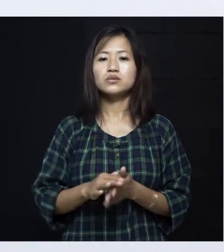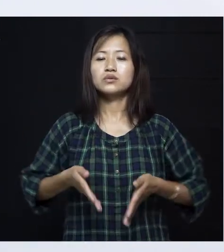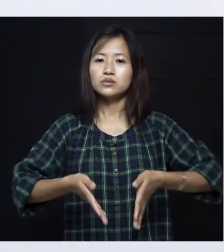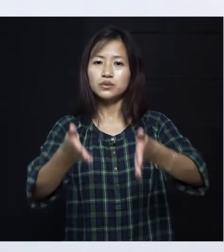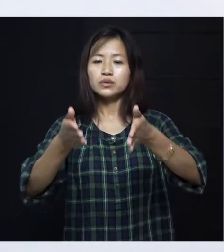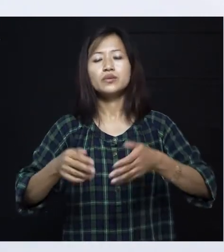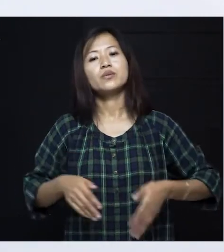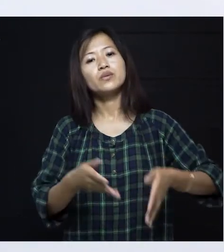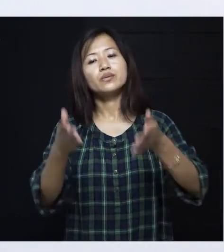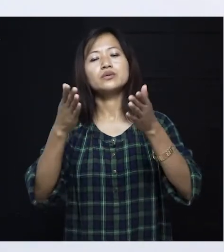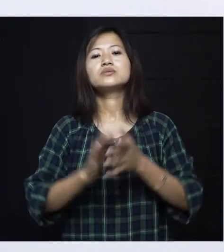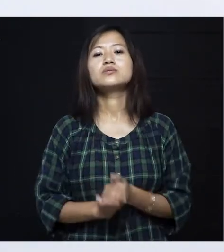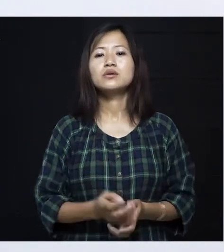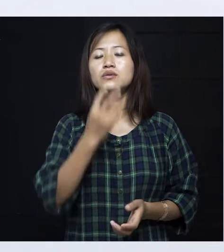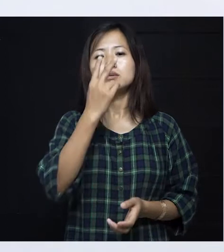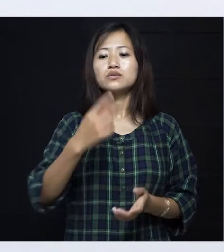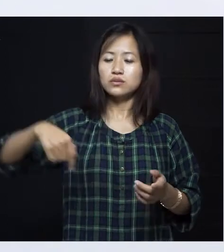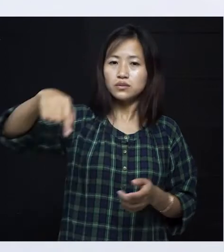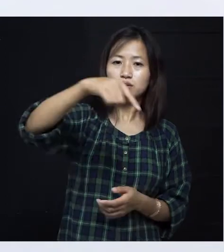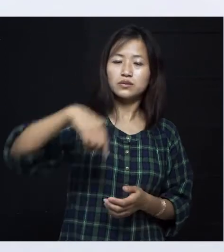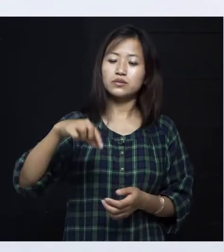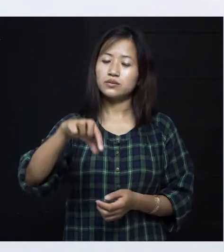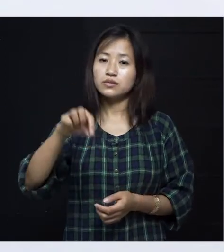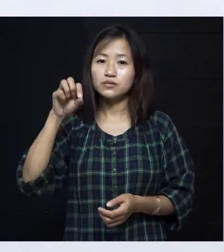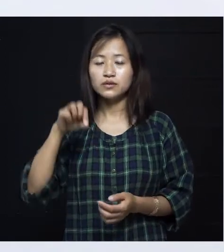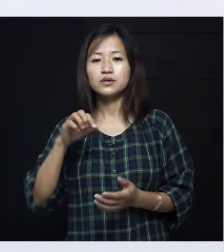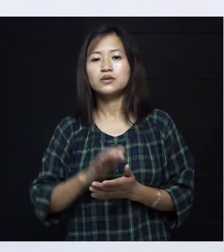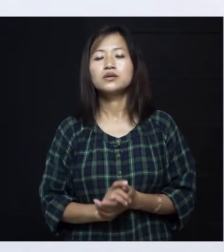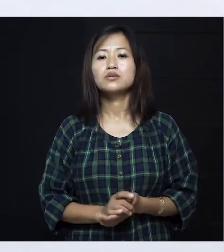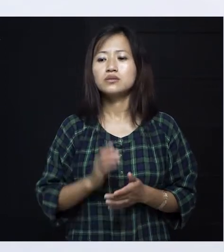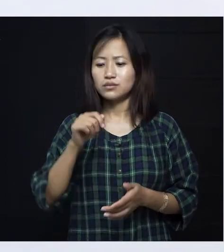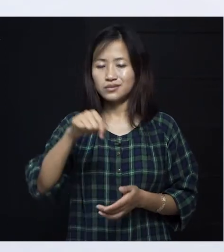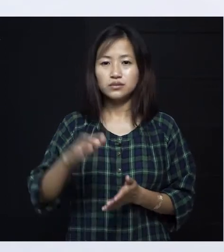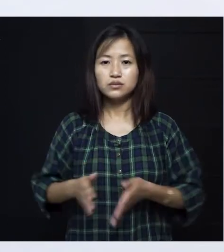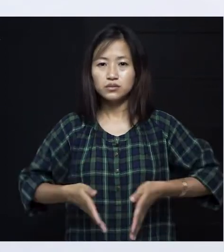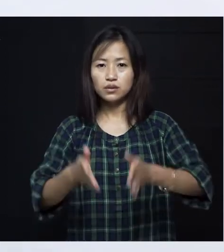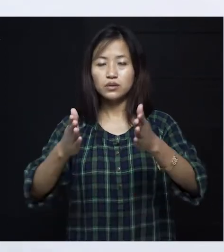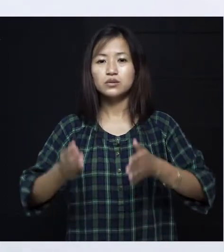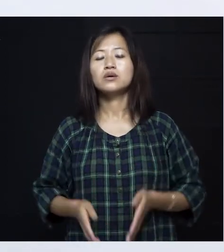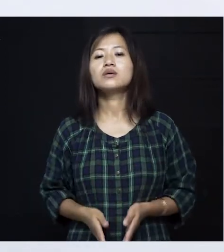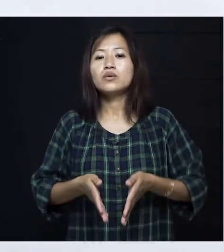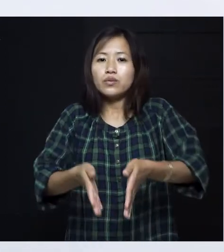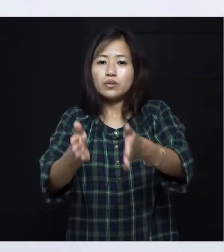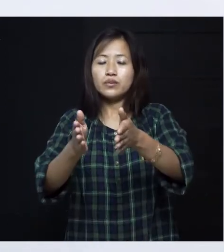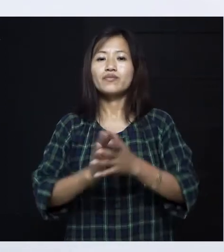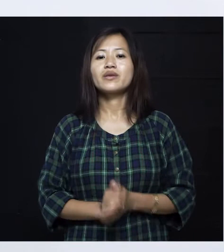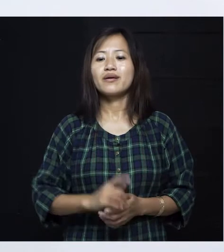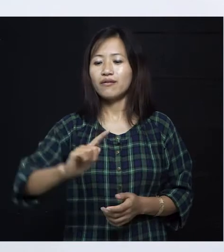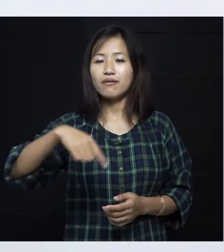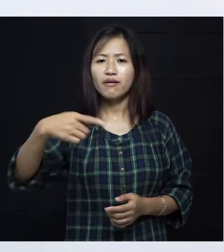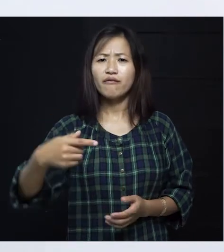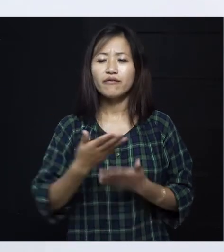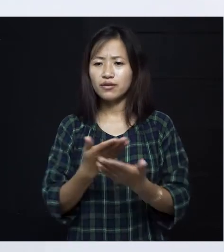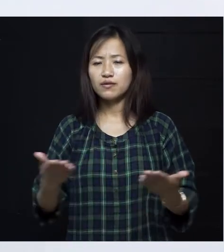roadways. But then if you look around, okay, you will find that this roadways, it also have its, for